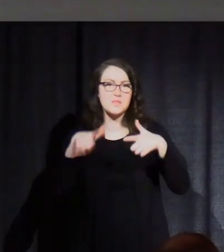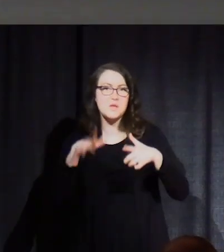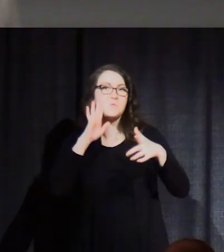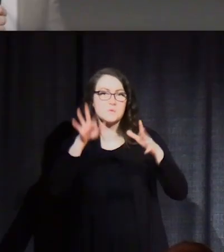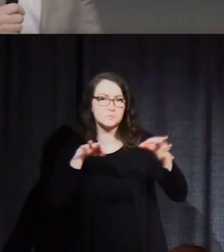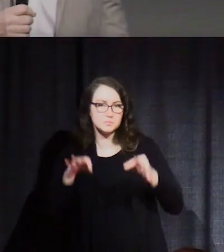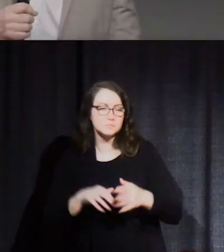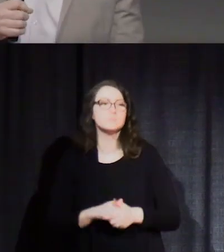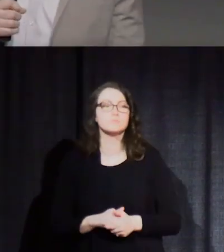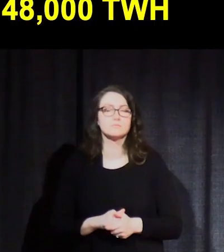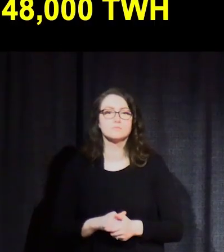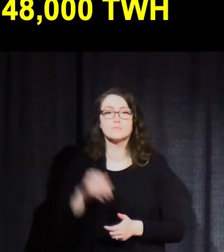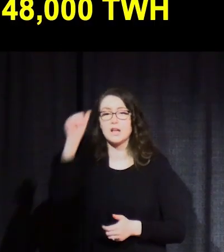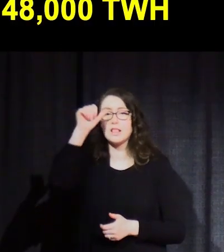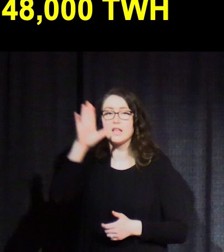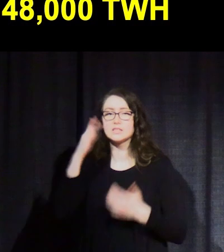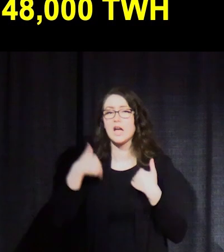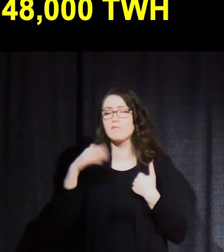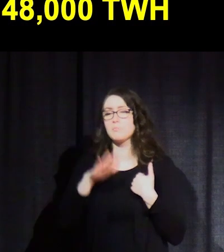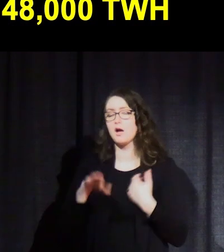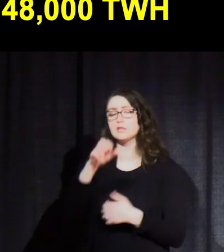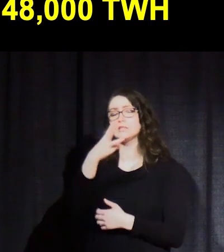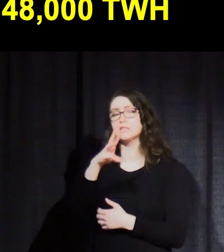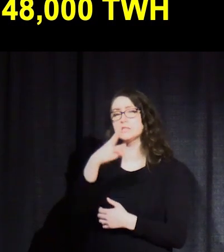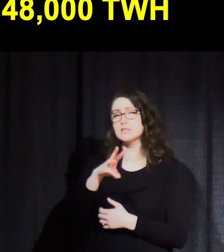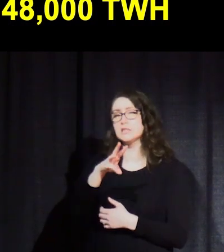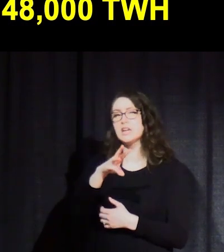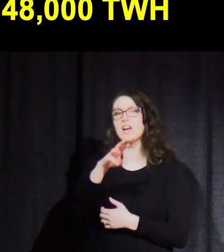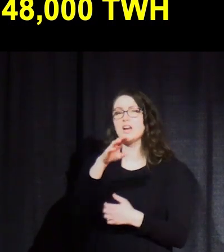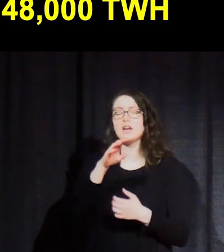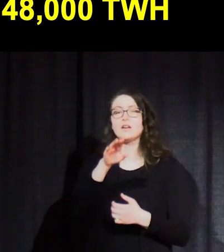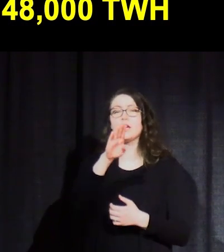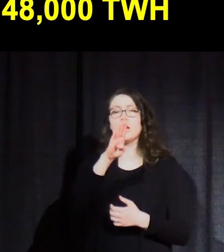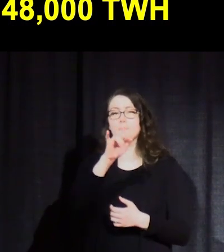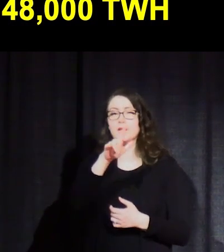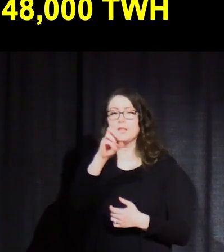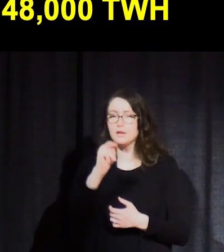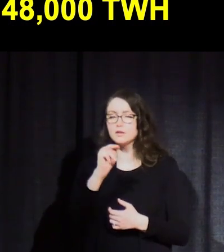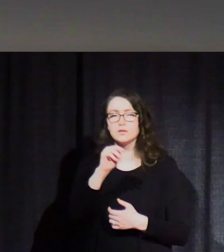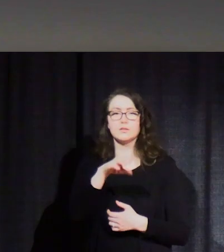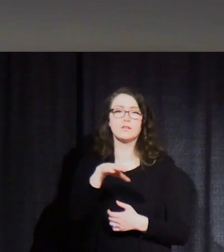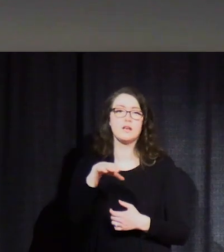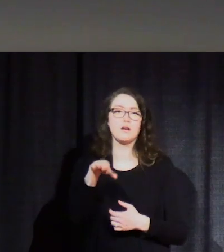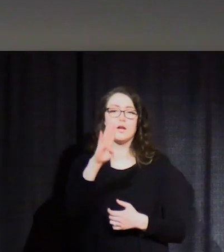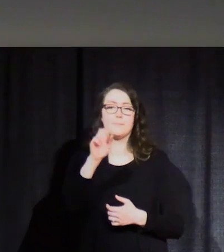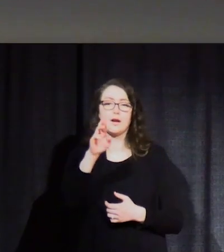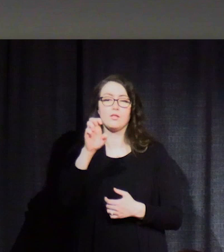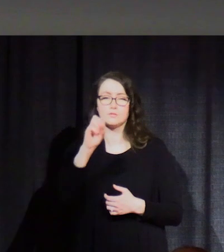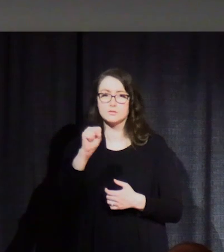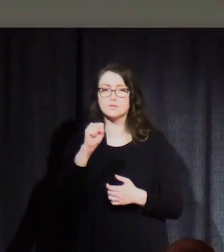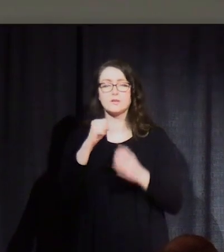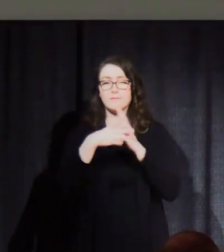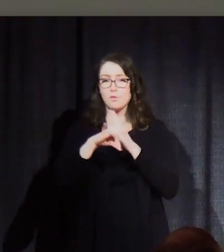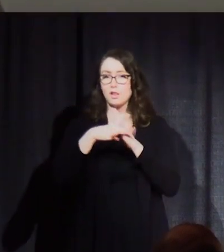exported approximately 16 billion barrels of oil, the rough equivalent of 27,000 terawatt hours of